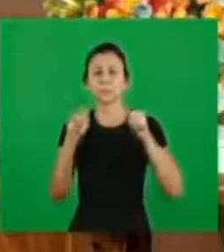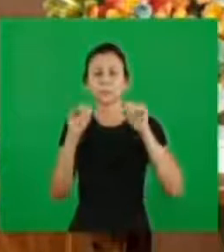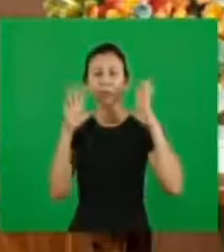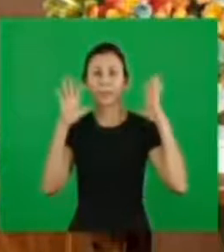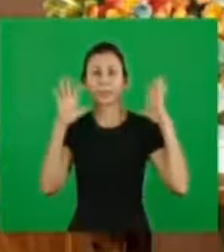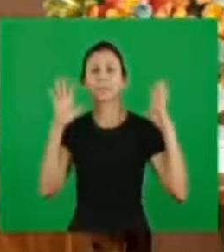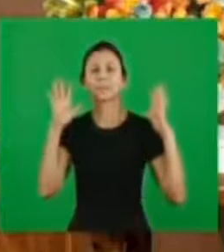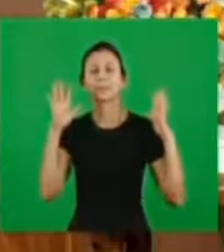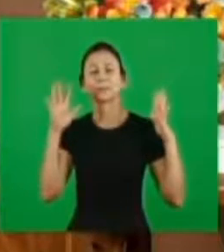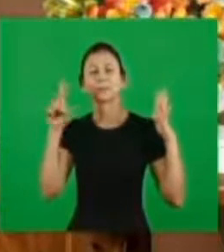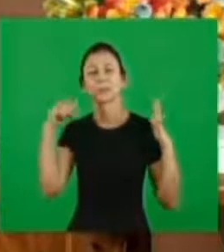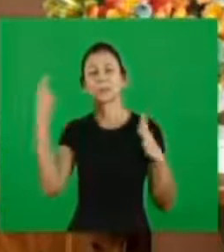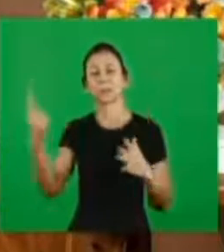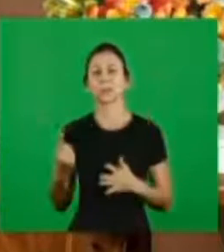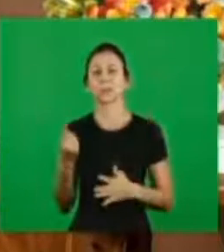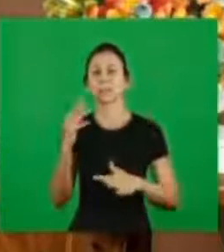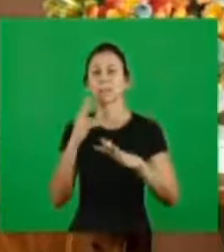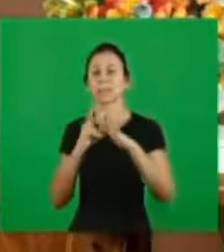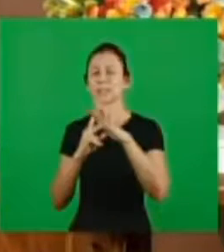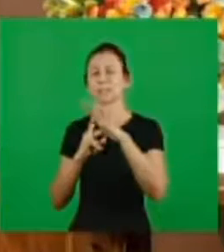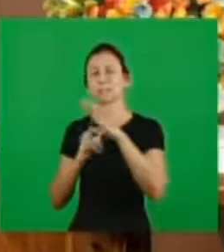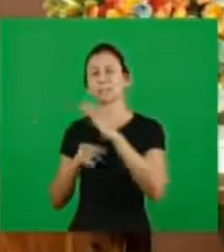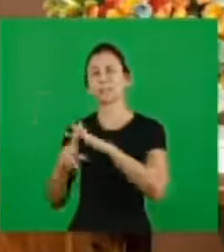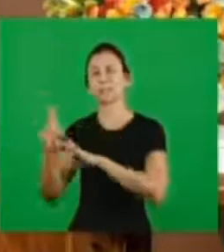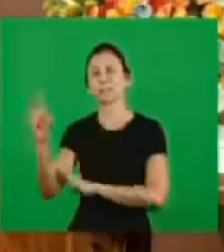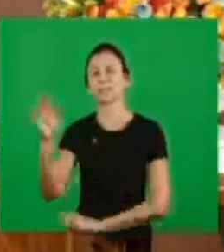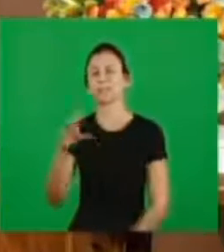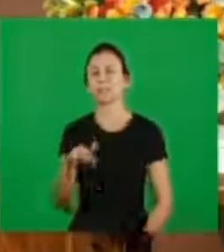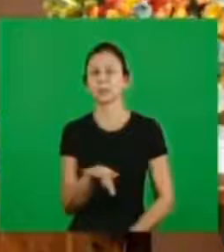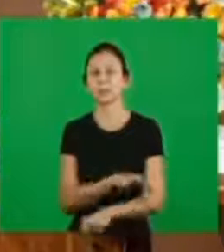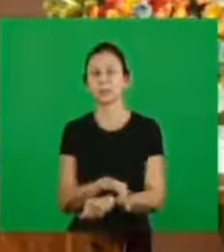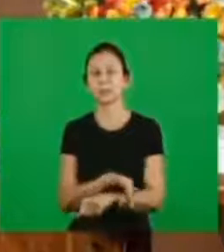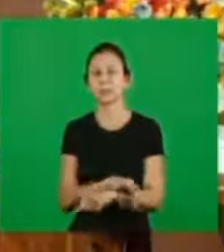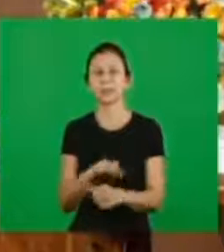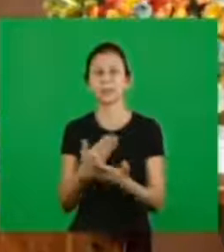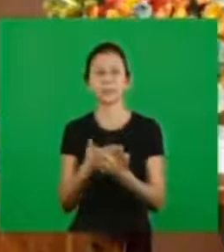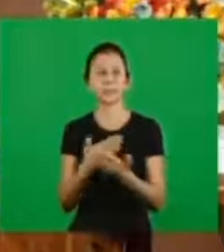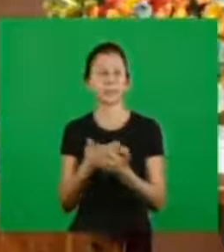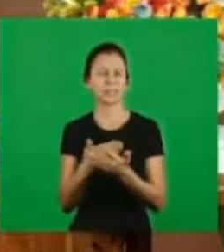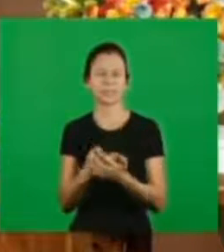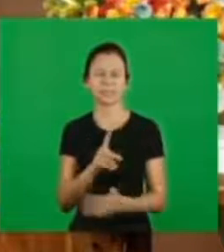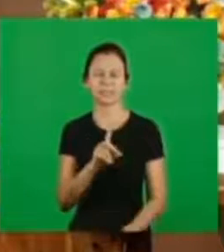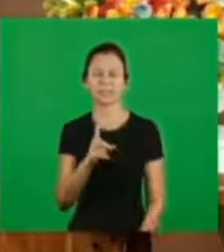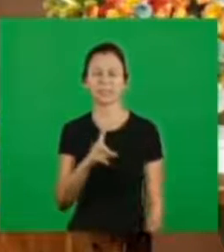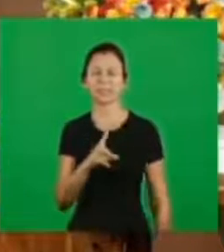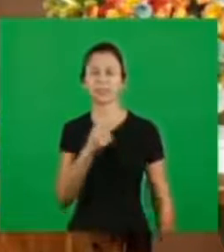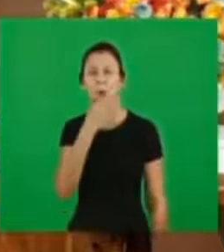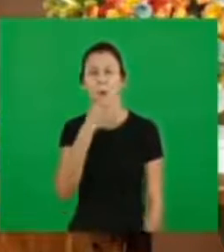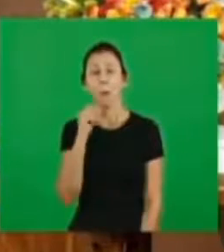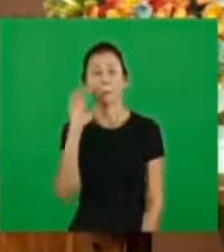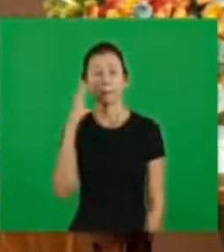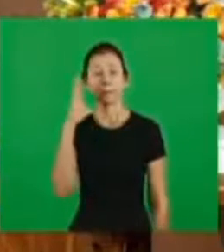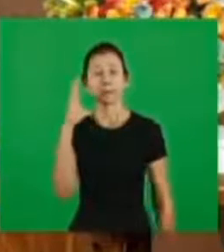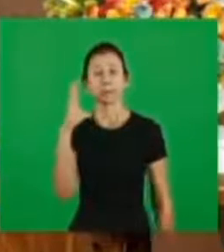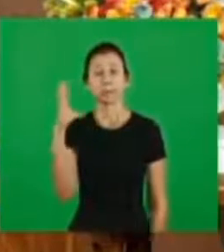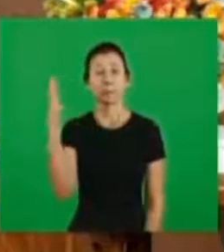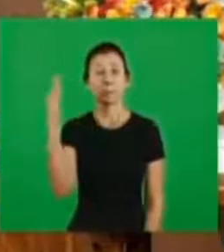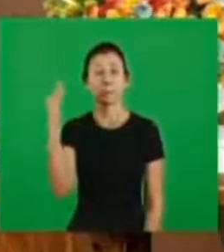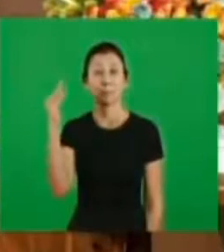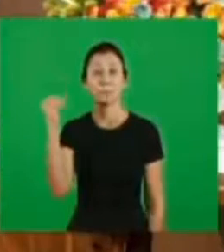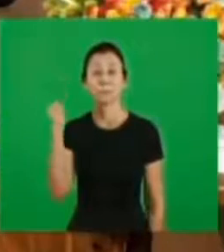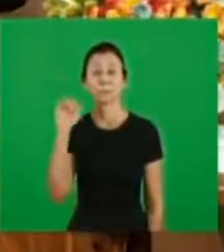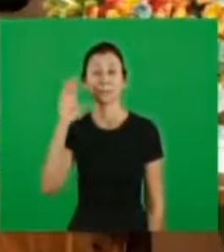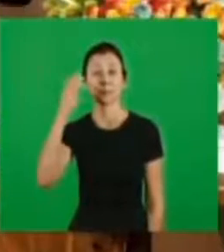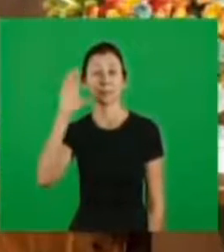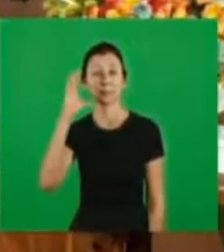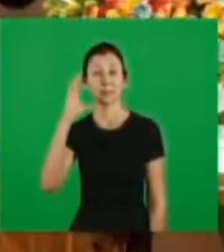we are going to be guided by the light, and we'll be taken to eternity. We don't have to be concerned about physics or Einstein.